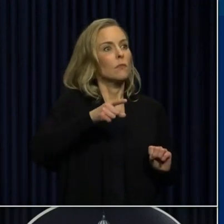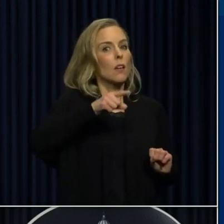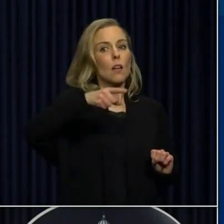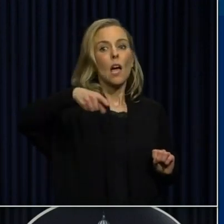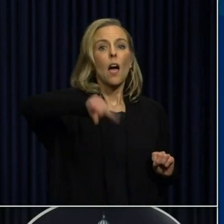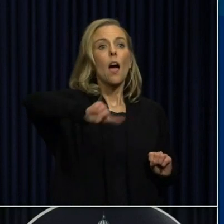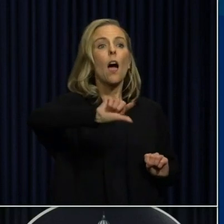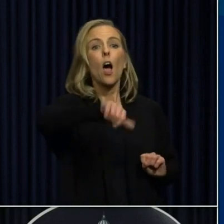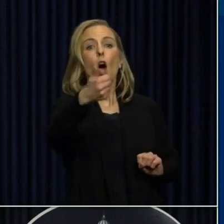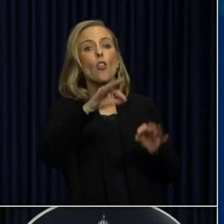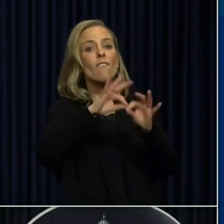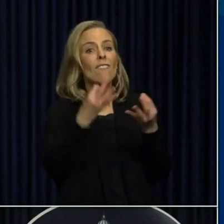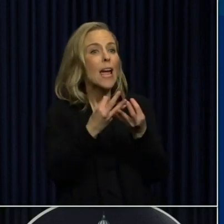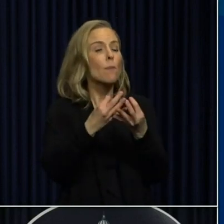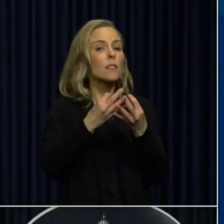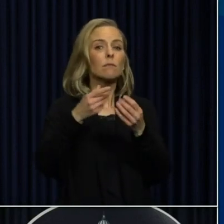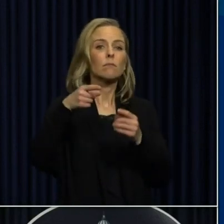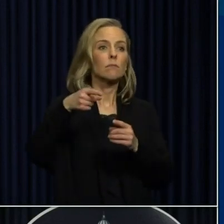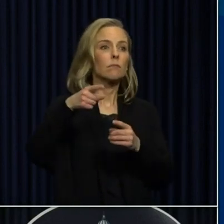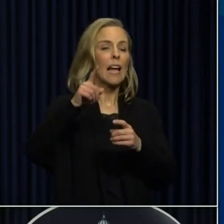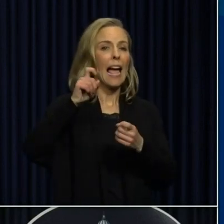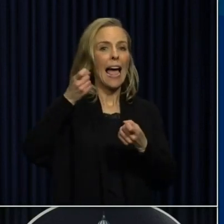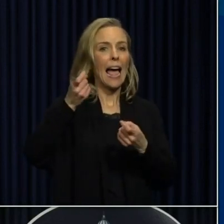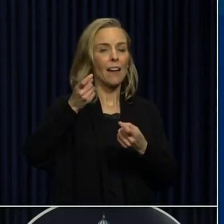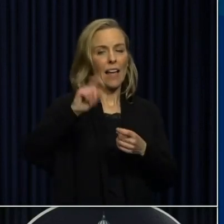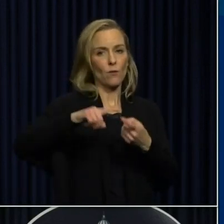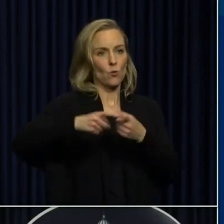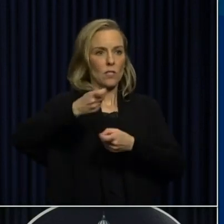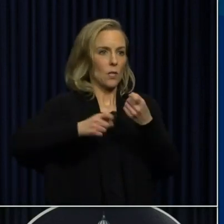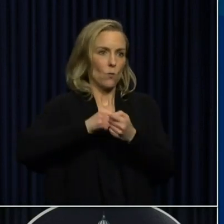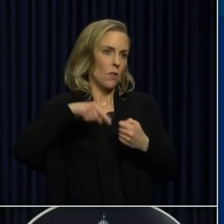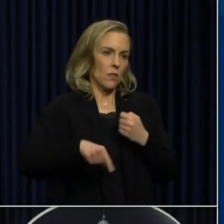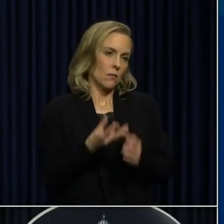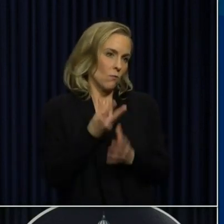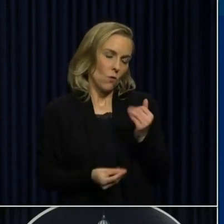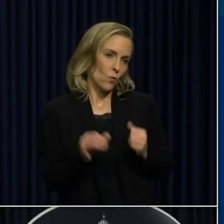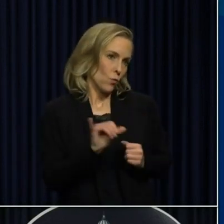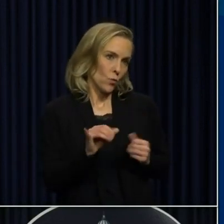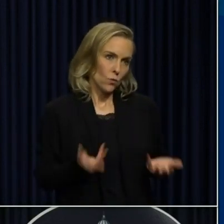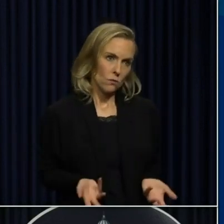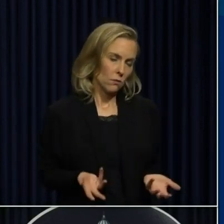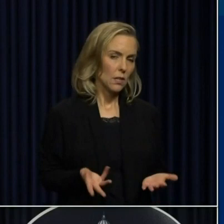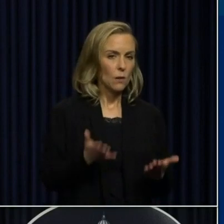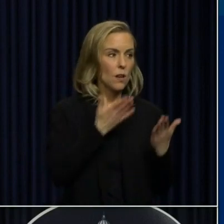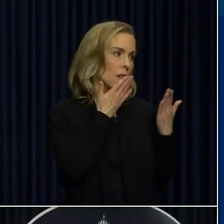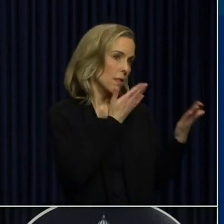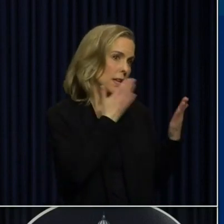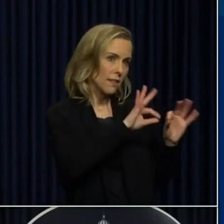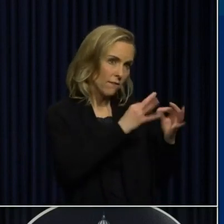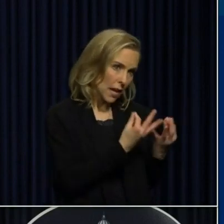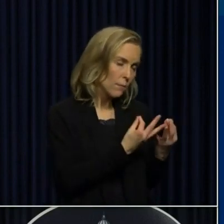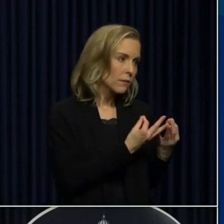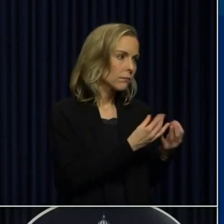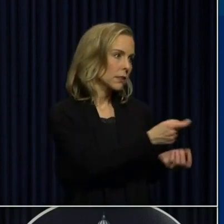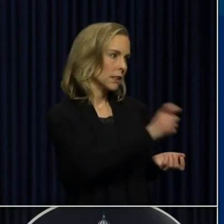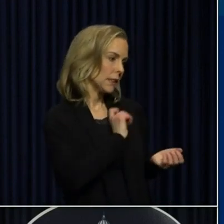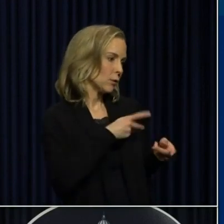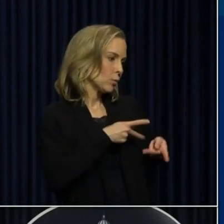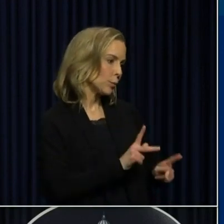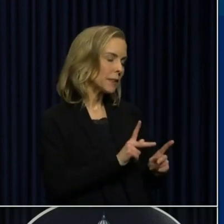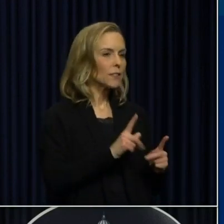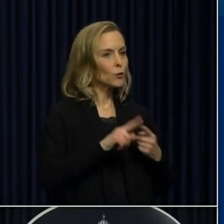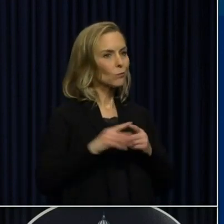have to be who go through this loss. I want to thank her family for giving us permission to put